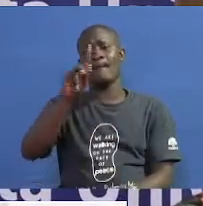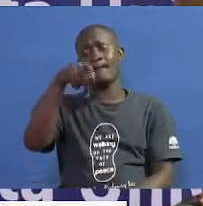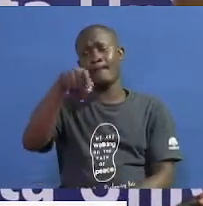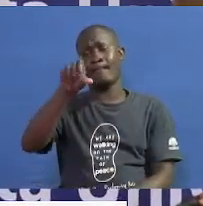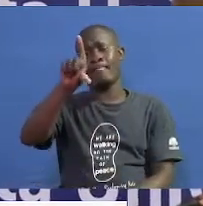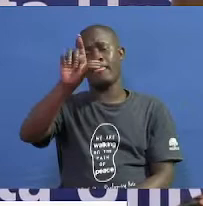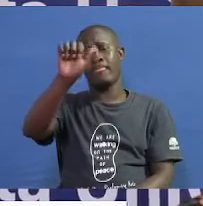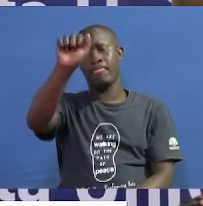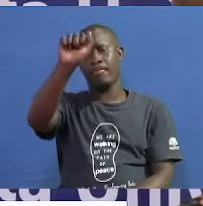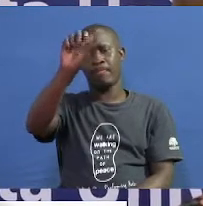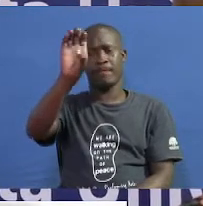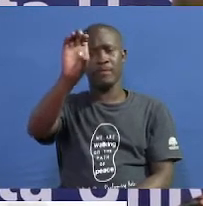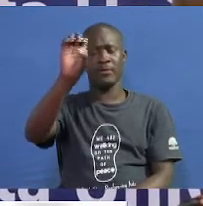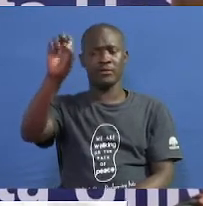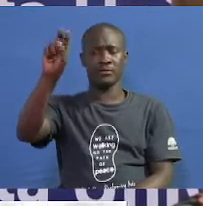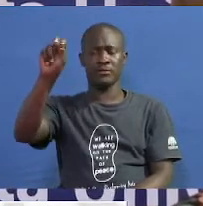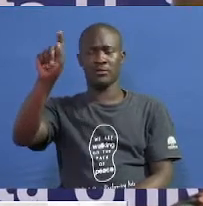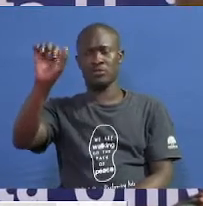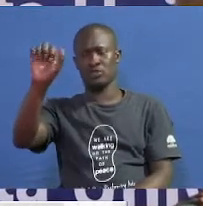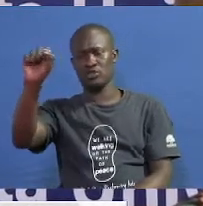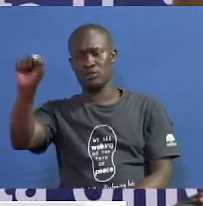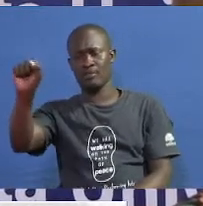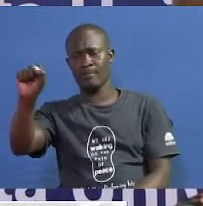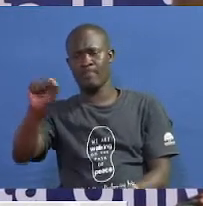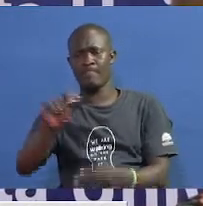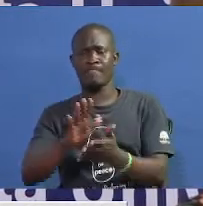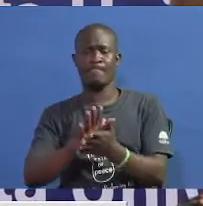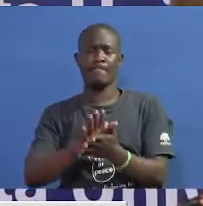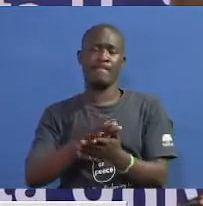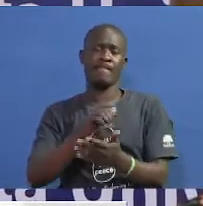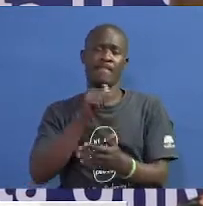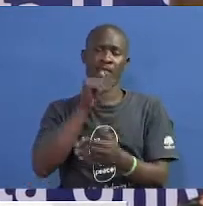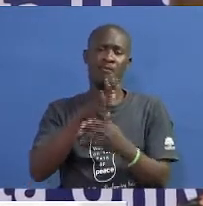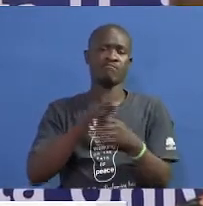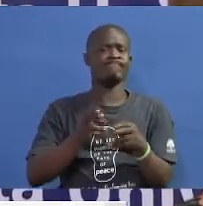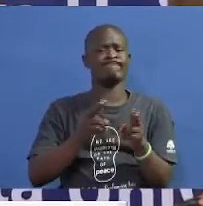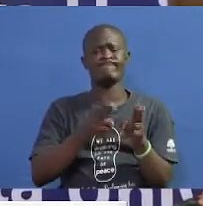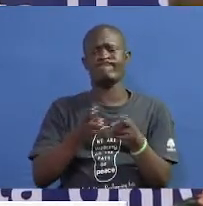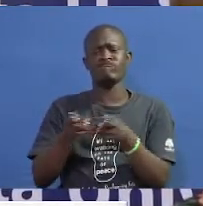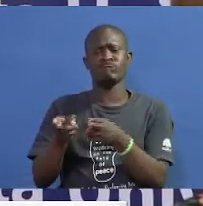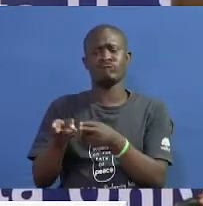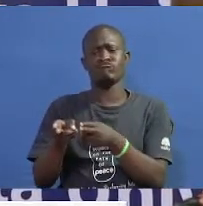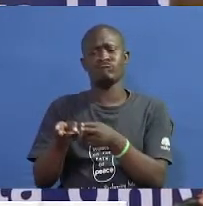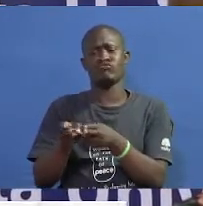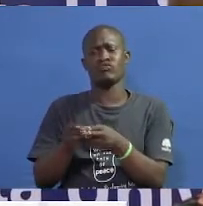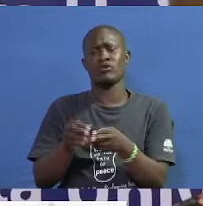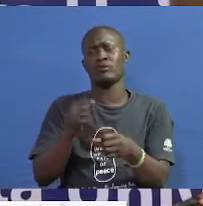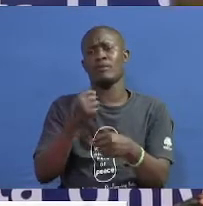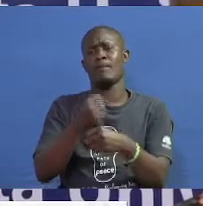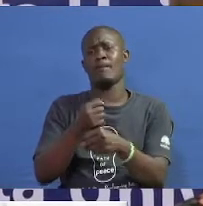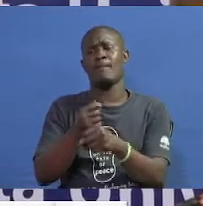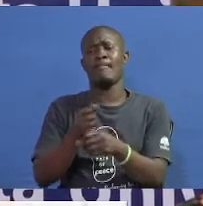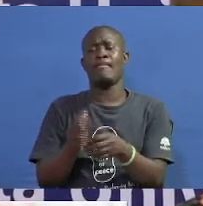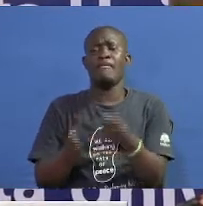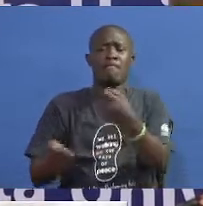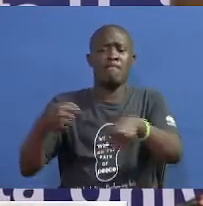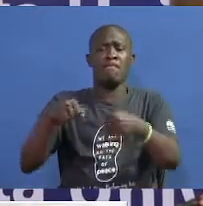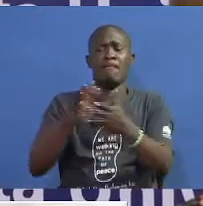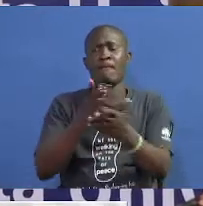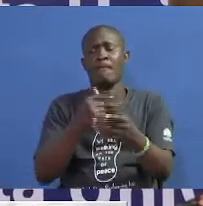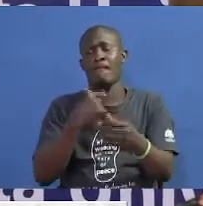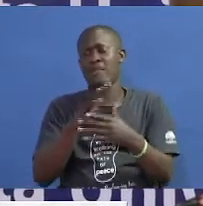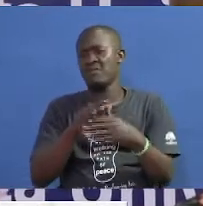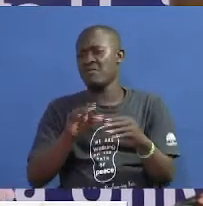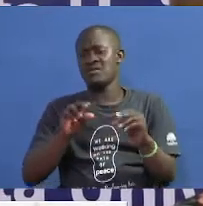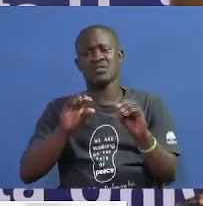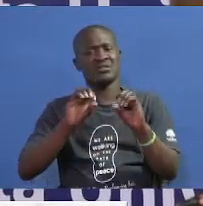previa, multiple gestations, abnormal fetal cardiac activity, that in and of itself,